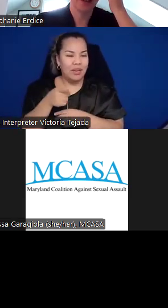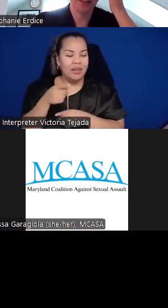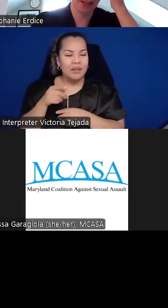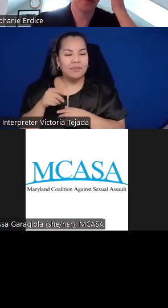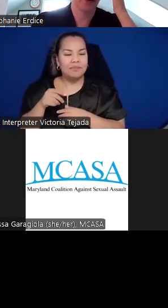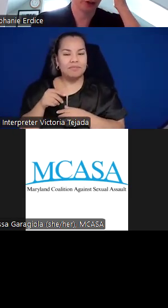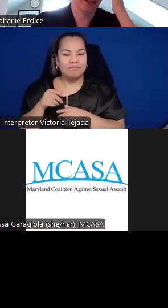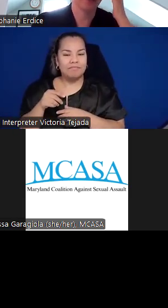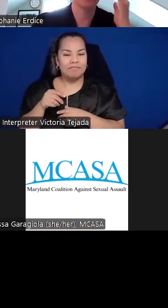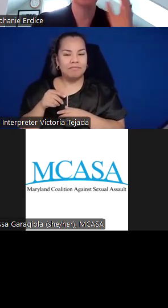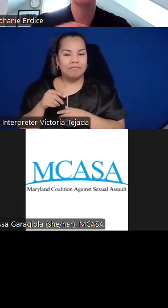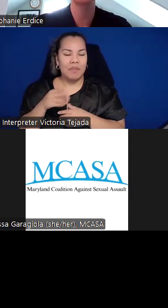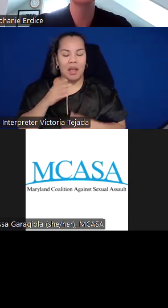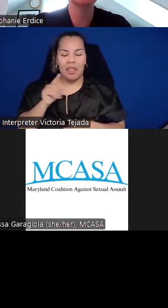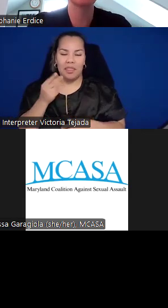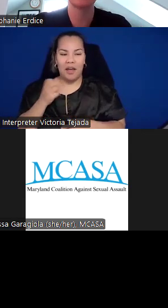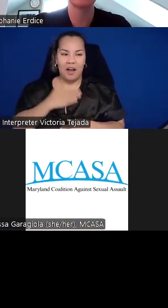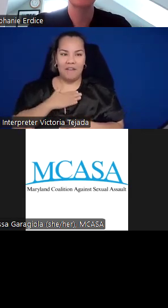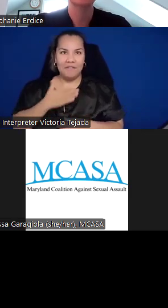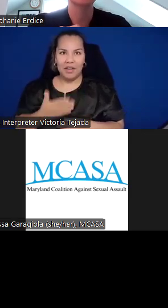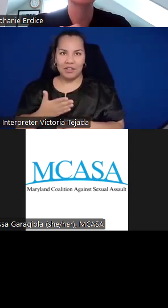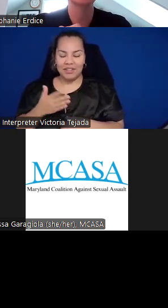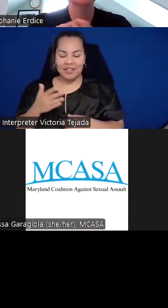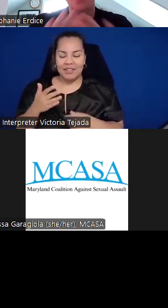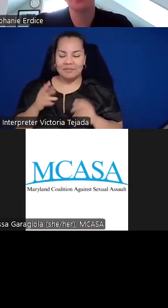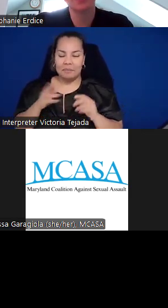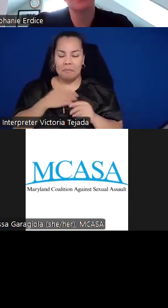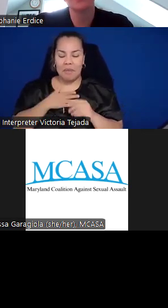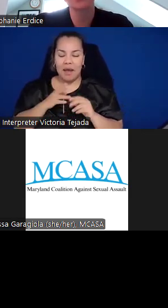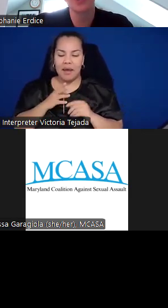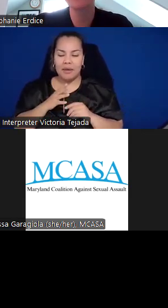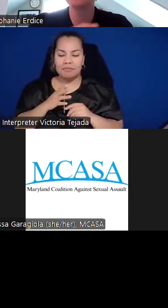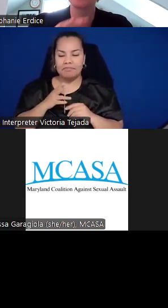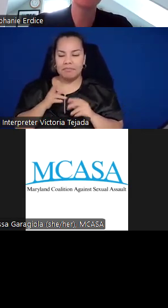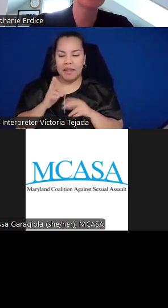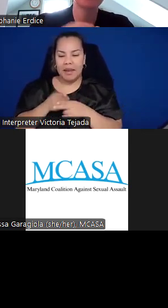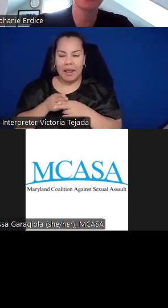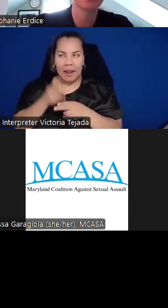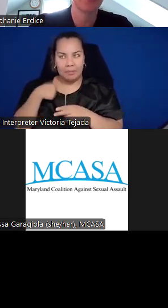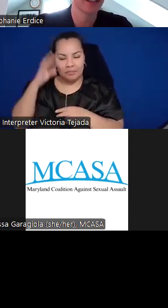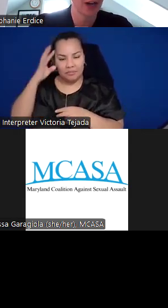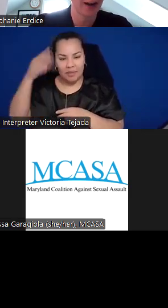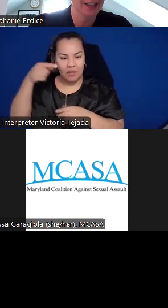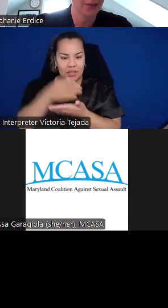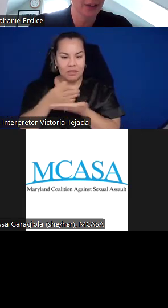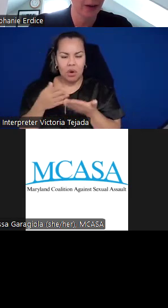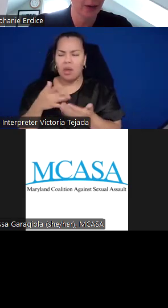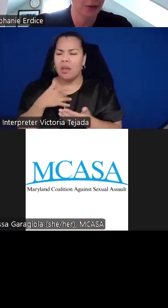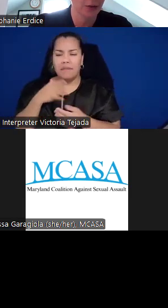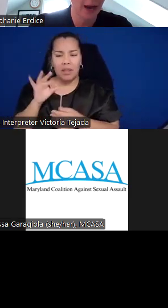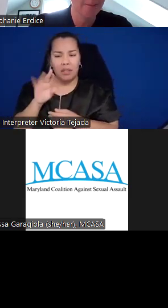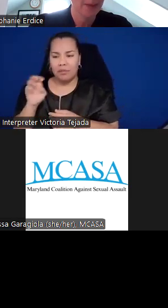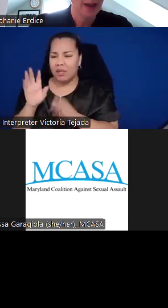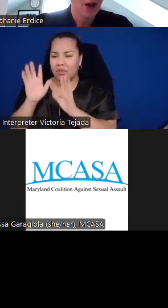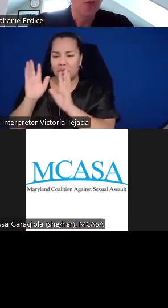like the confessions. So feel free to not put anything in the chat, but if you're comfortable putting stuff in the chat, I definitely invite